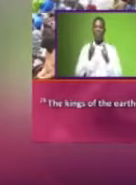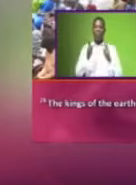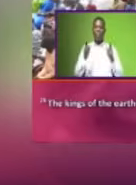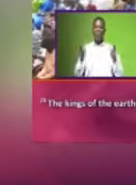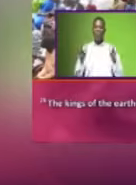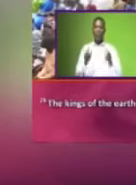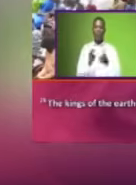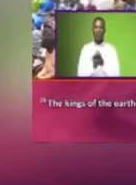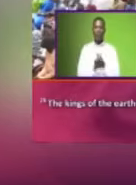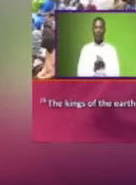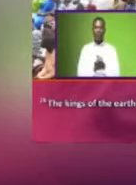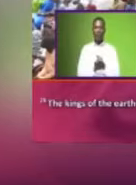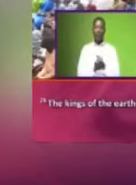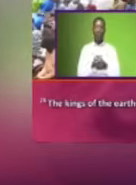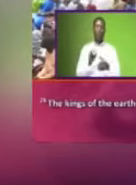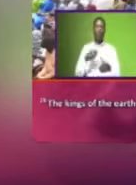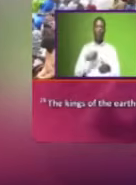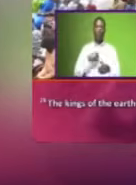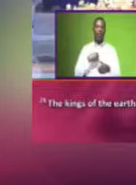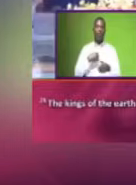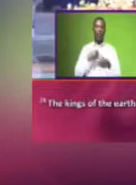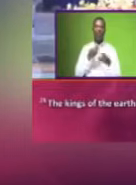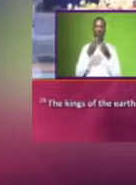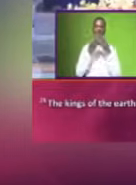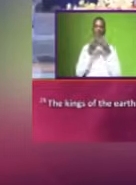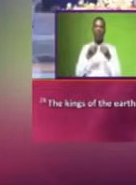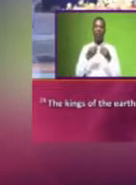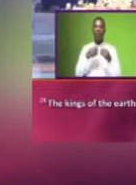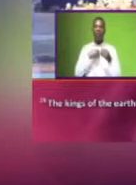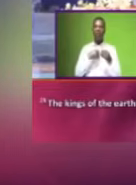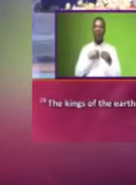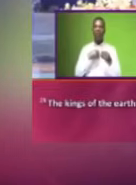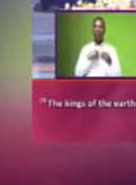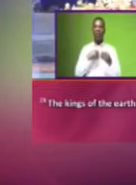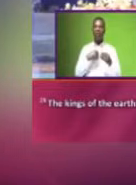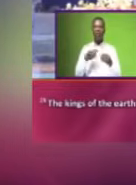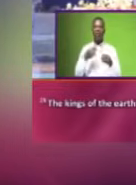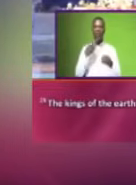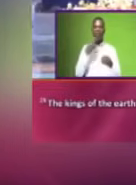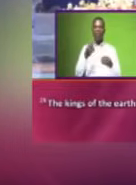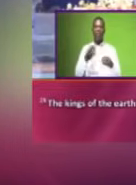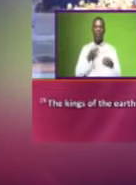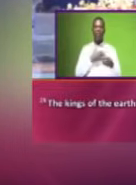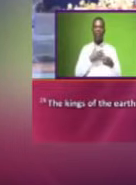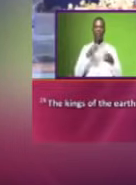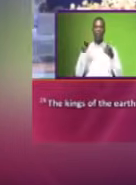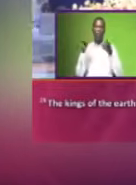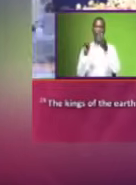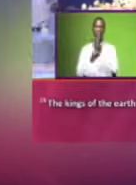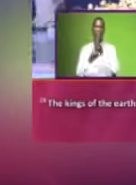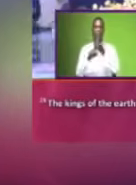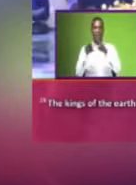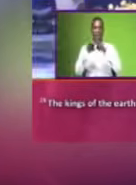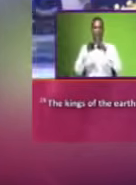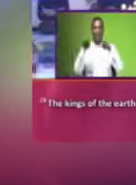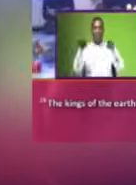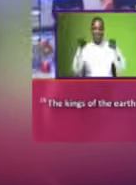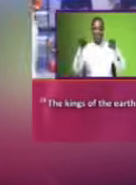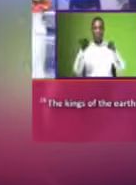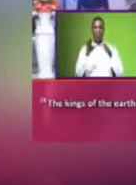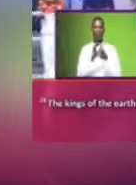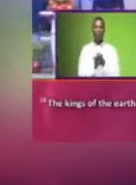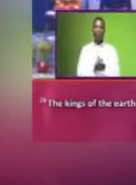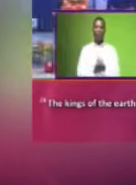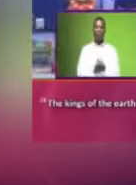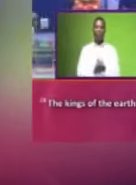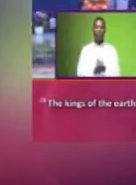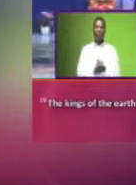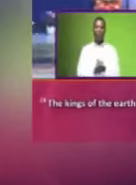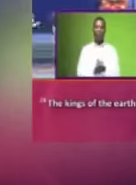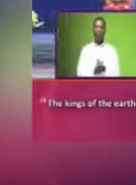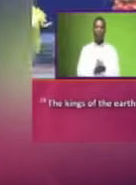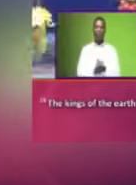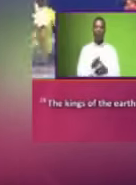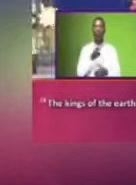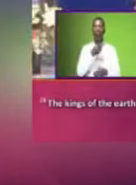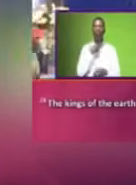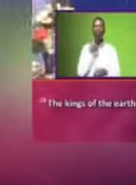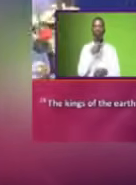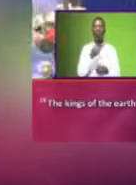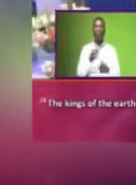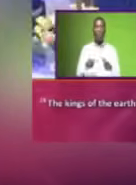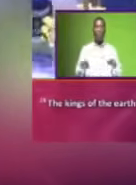Comparable. So Ay3ka level. Take a look at my attack, the level that is coming. As of for